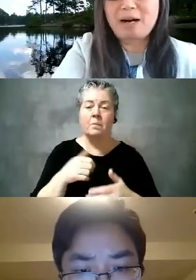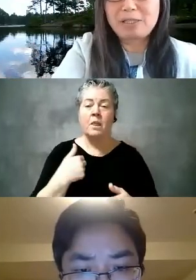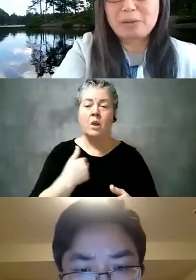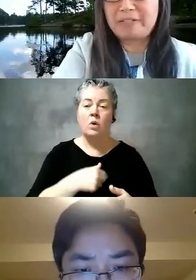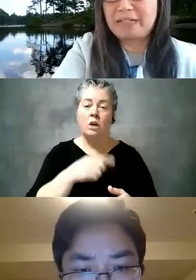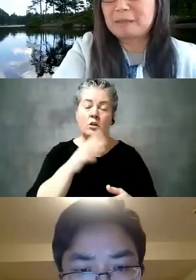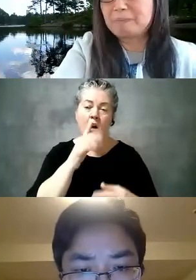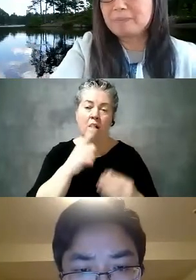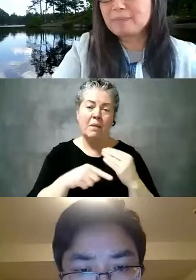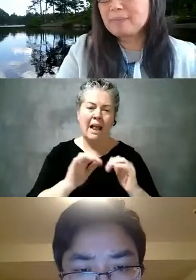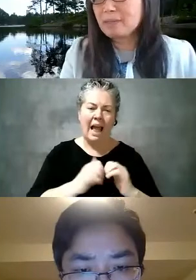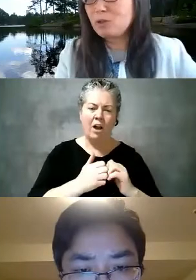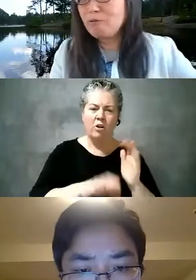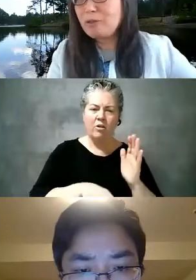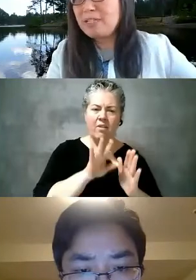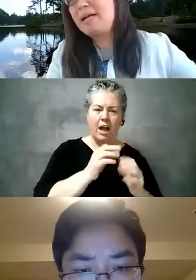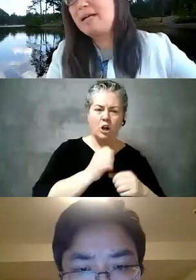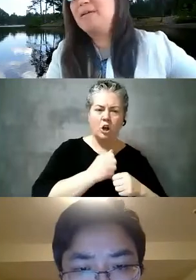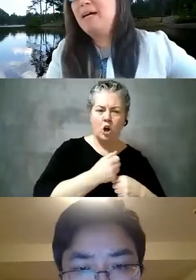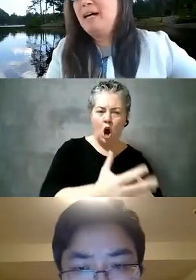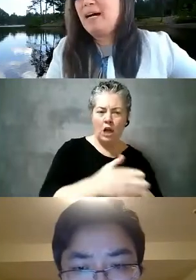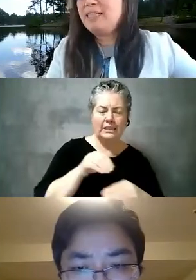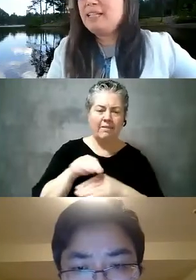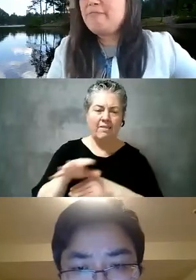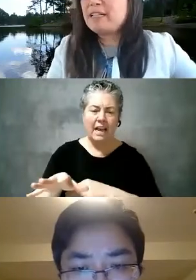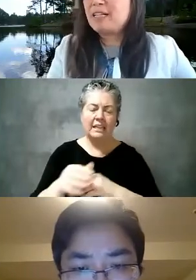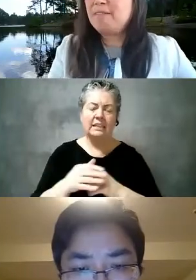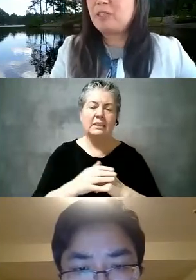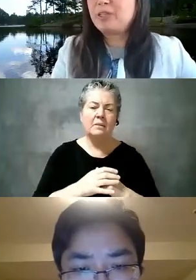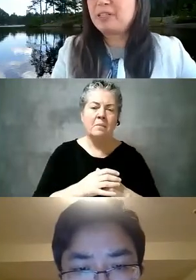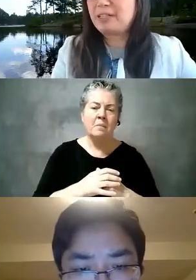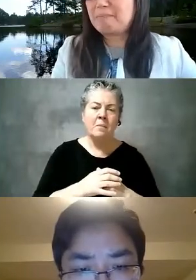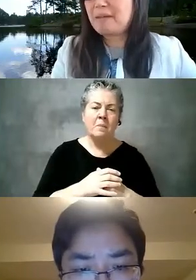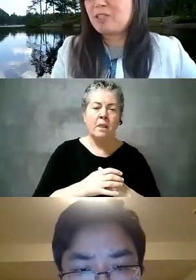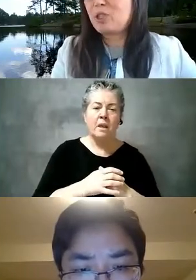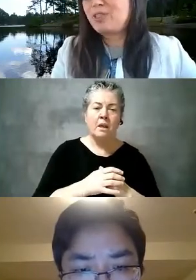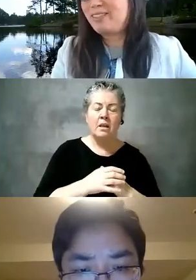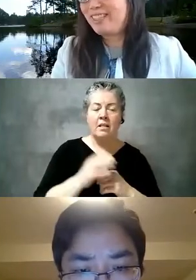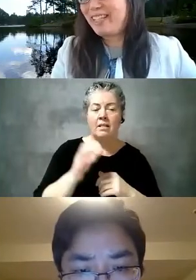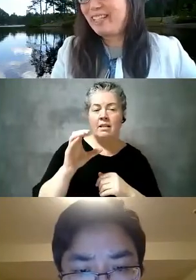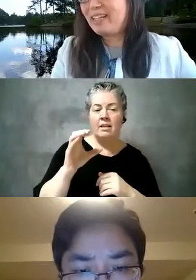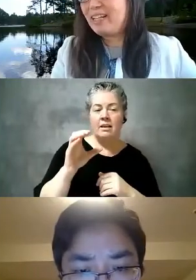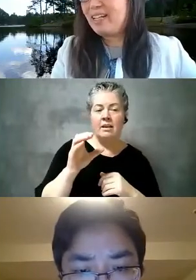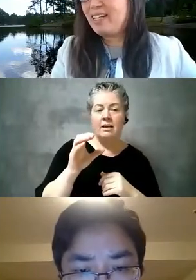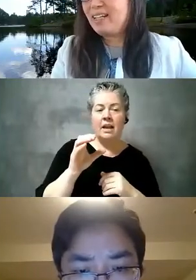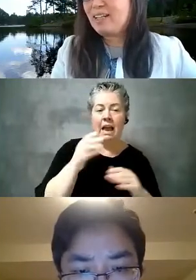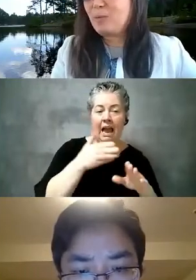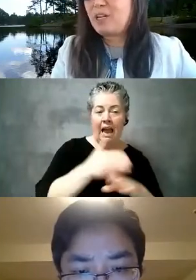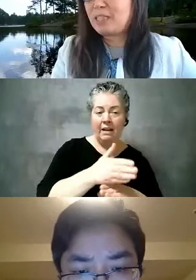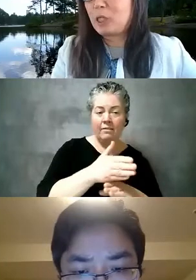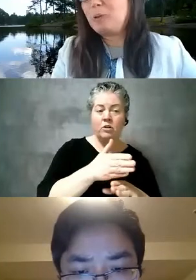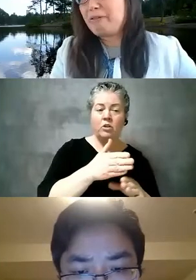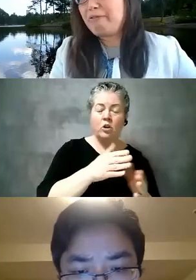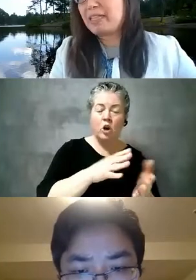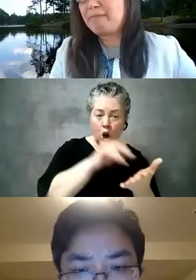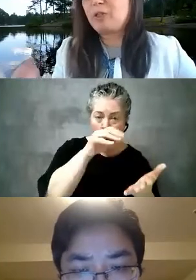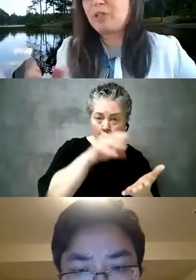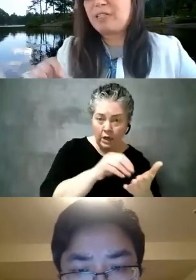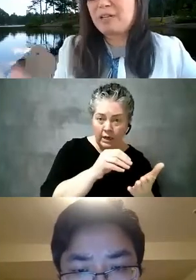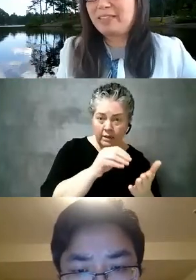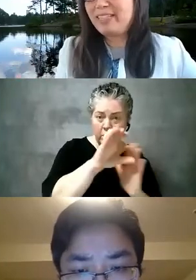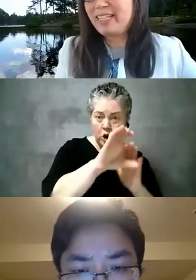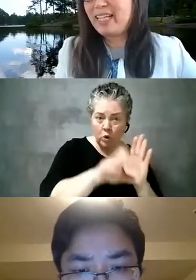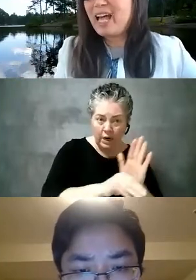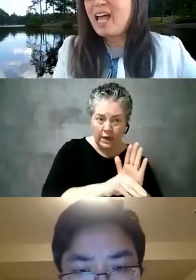define a causal effect. So, for example, the effect of the curriculum on student learning, we call the total effect of the